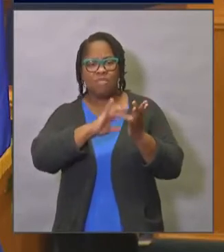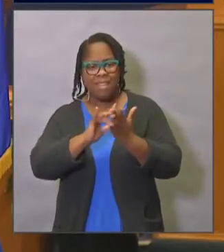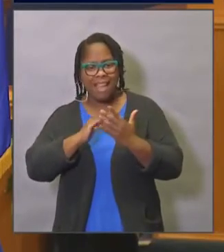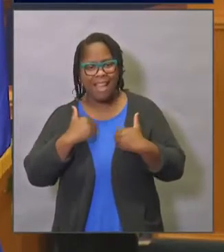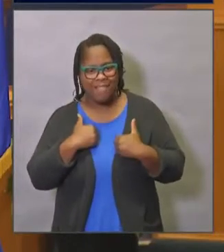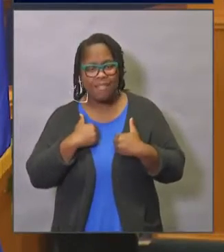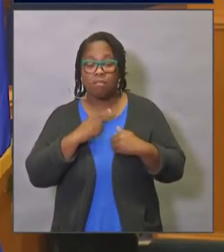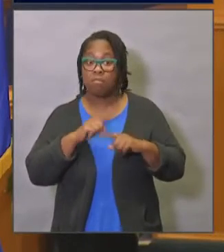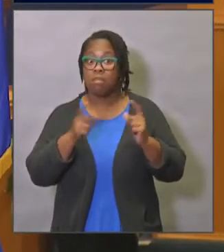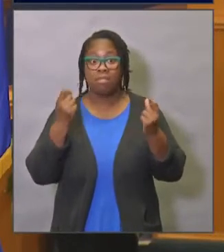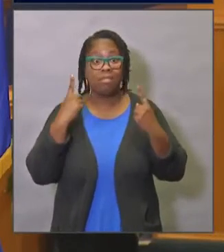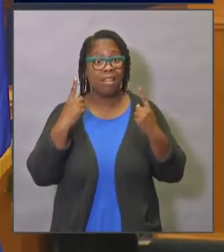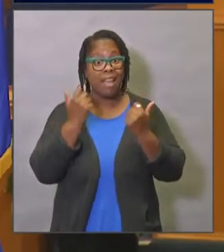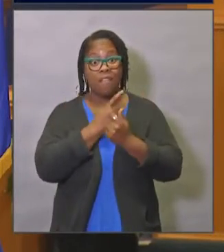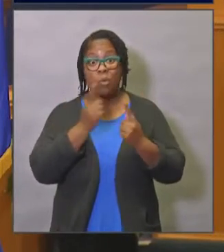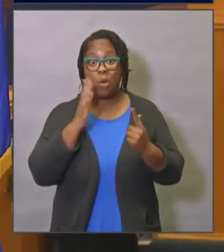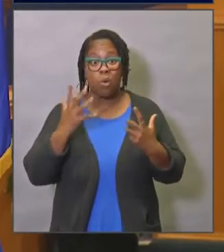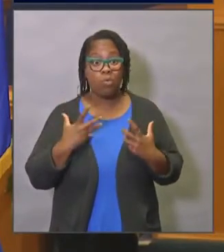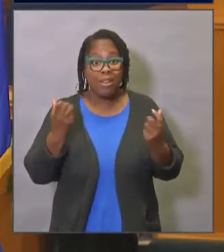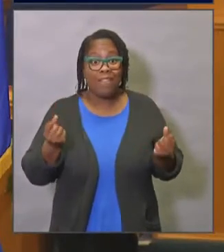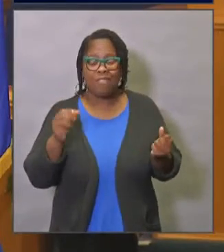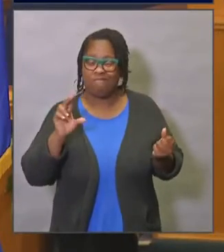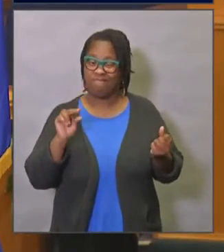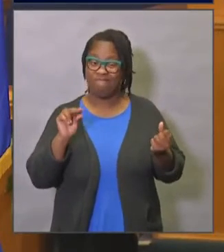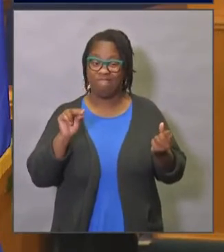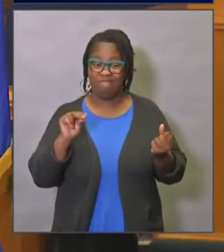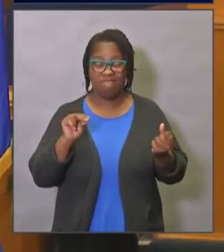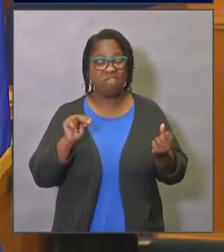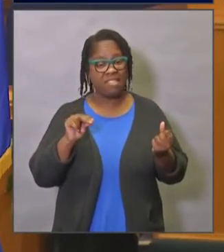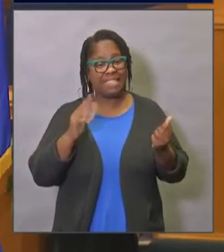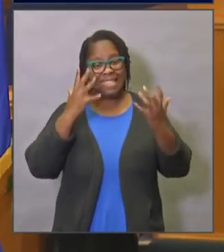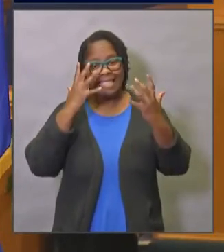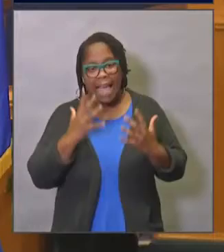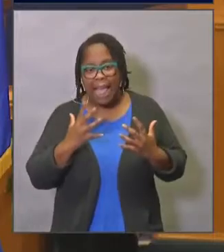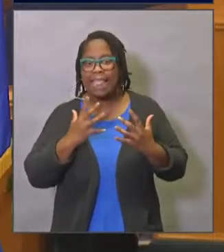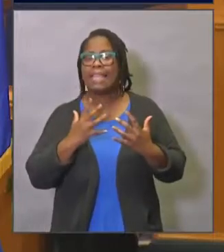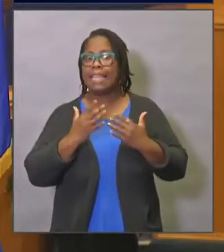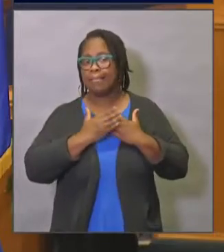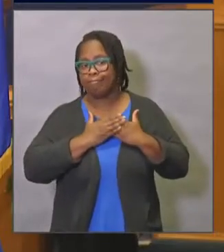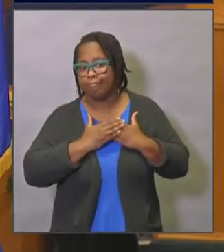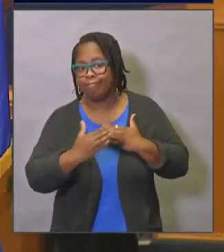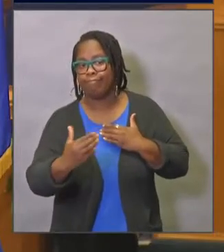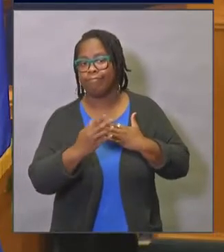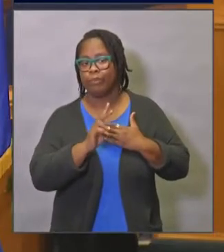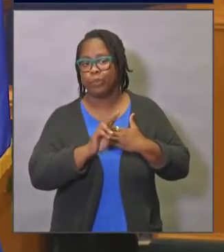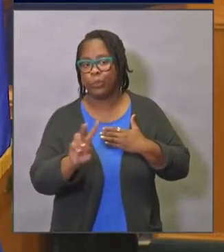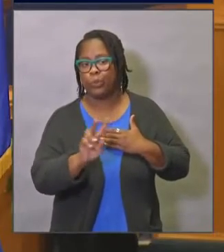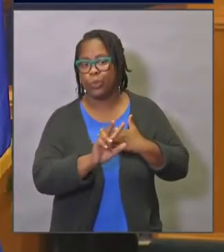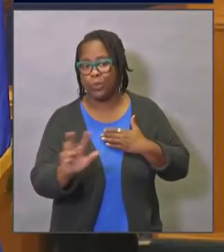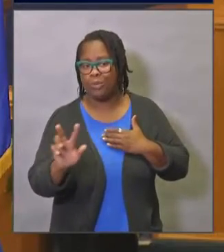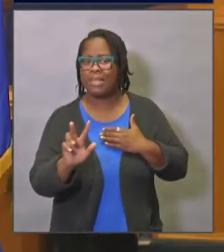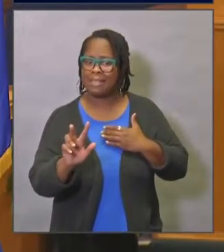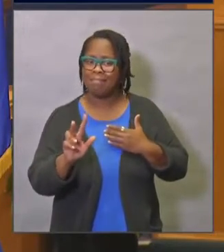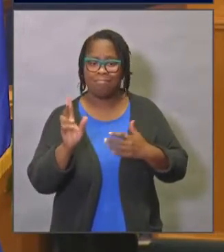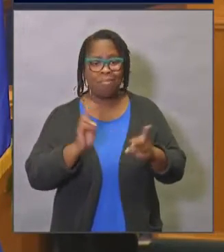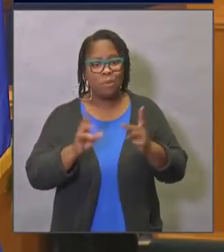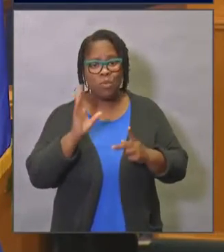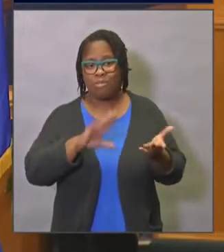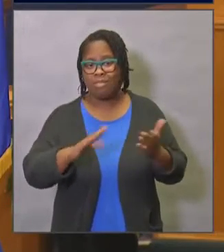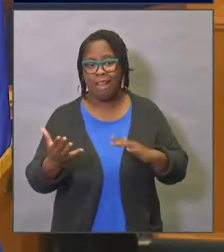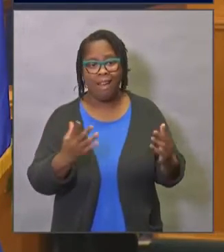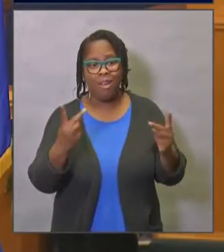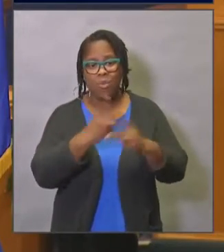anticipate that the deaths will continue to increase in the weeks to come. Sadly, several patients often have very long hospital